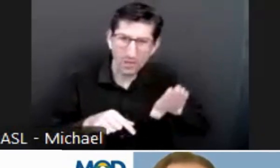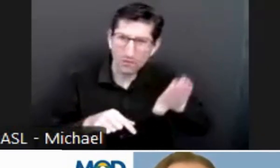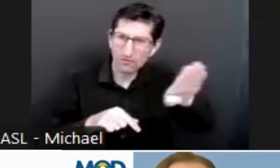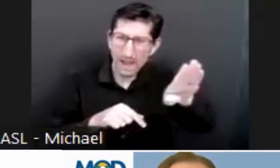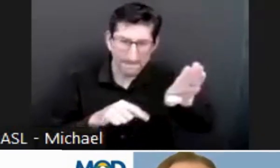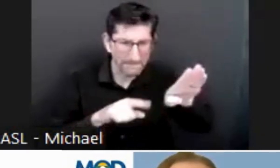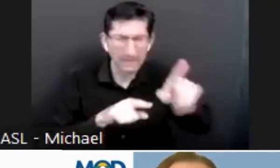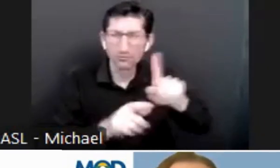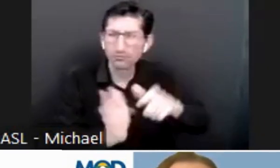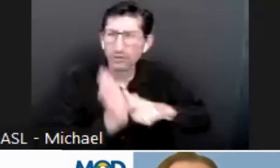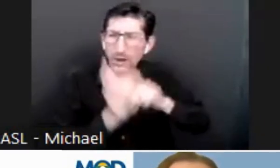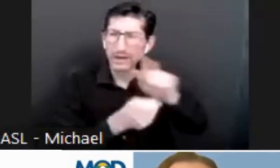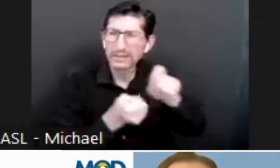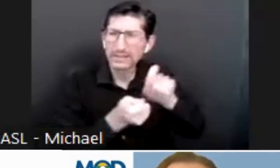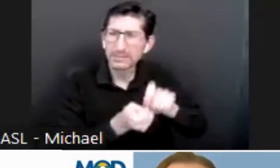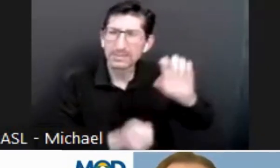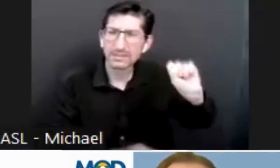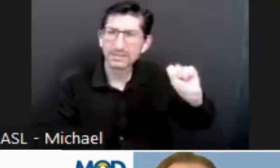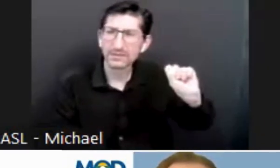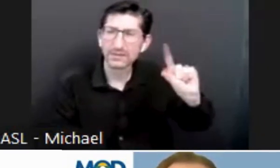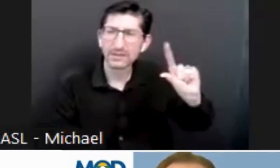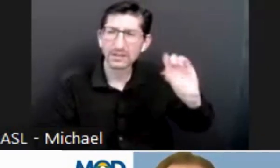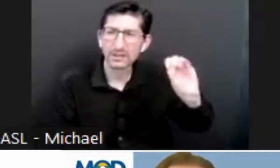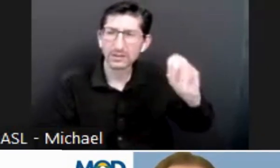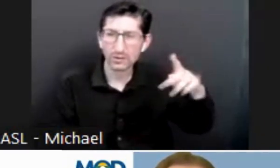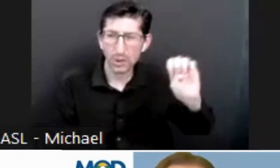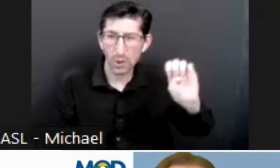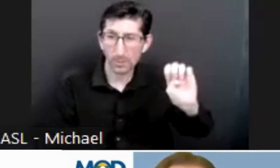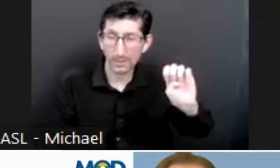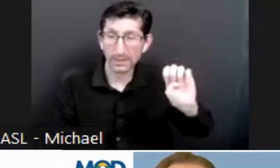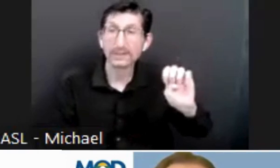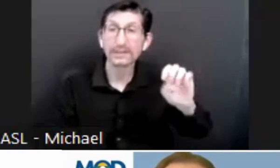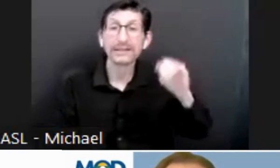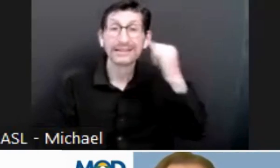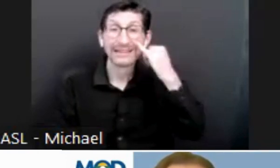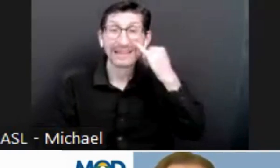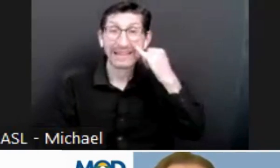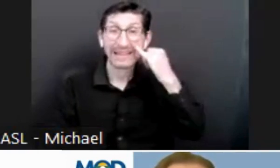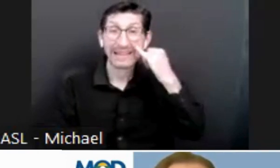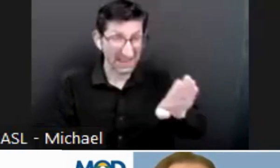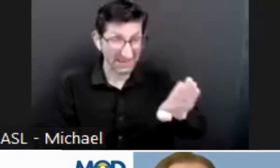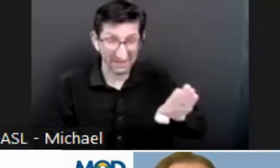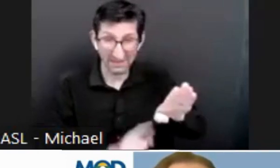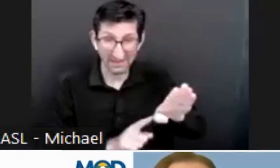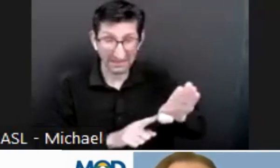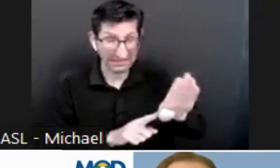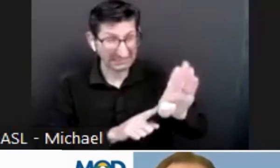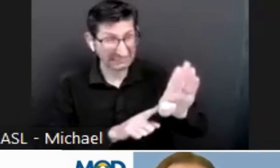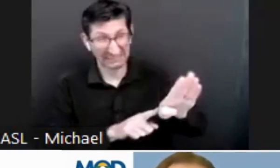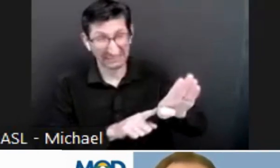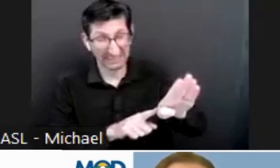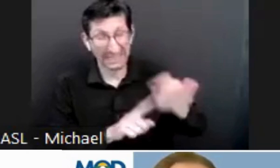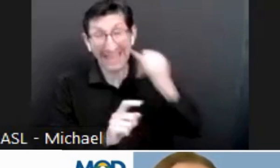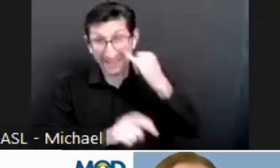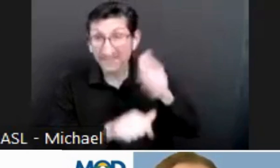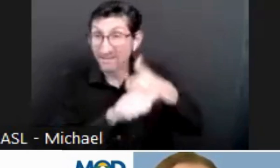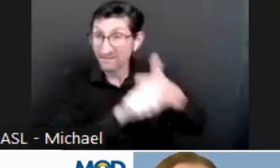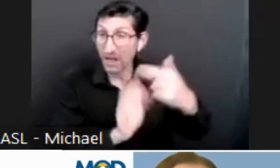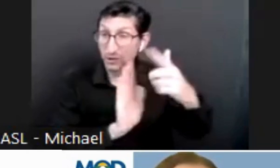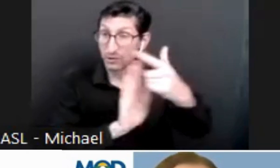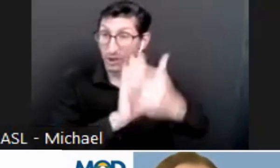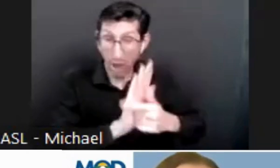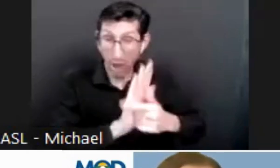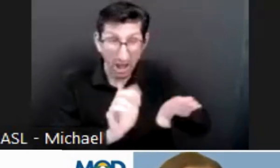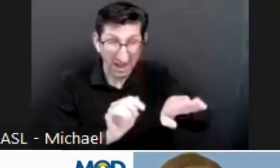slope. But certainly if the ramp already meets the correct slope and it still doesn't meet Ramona's needs, then she could make a